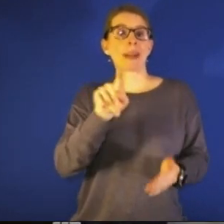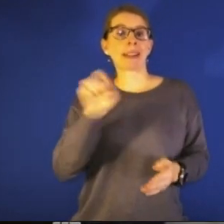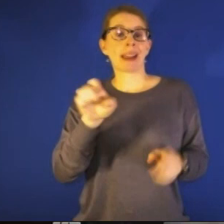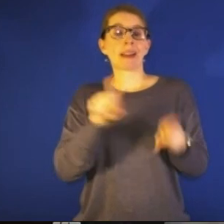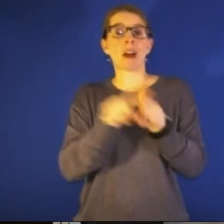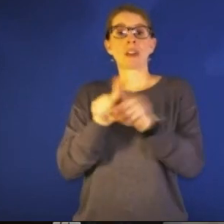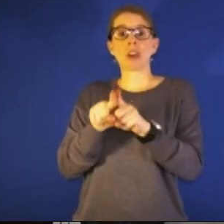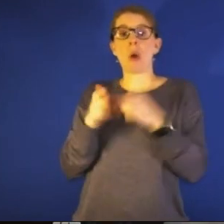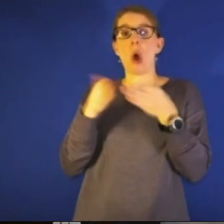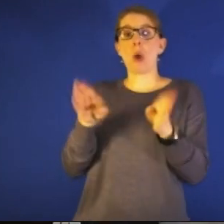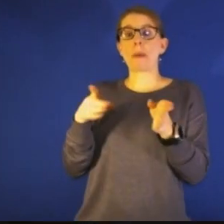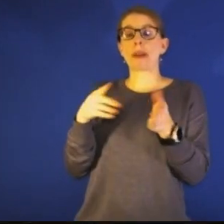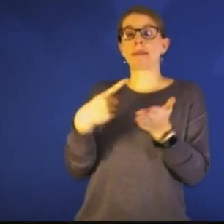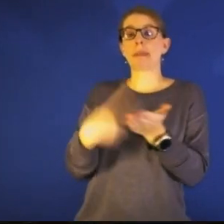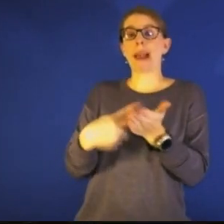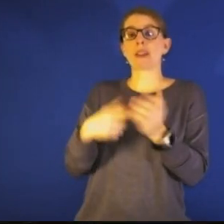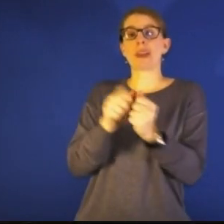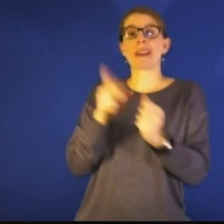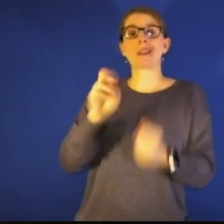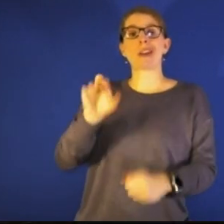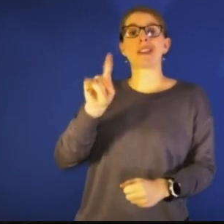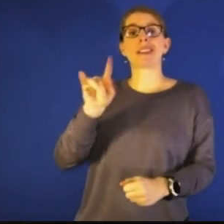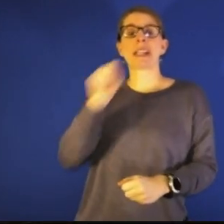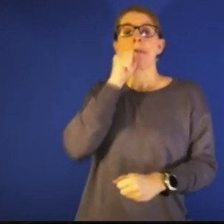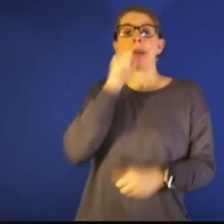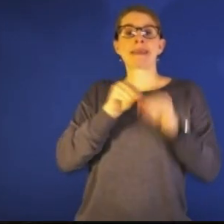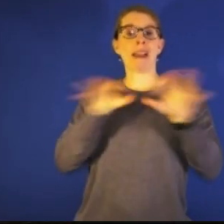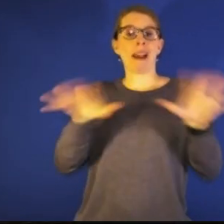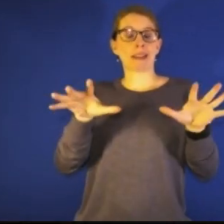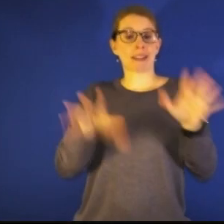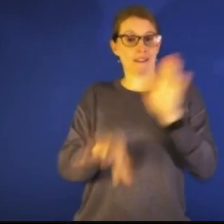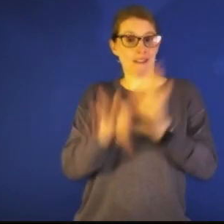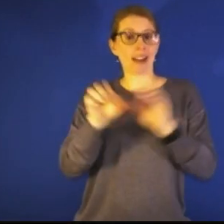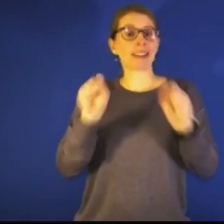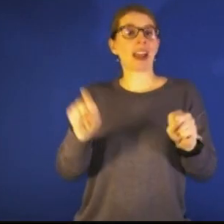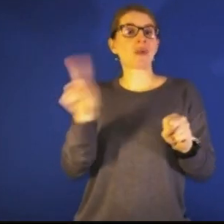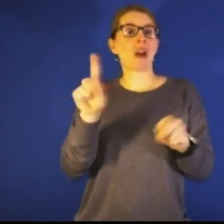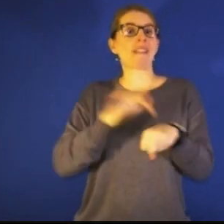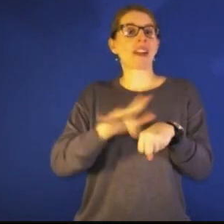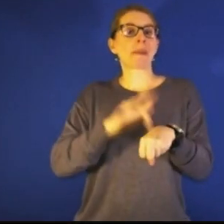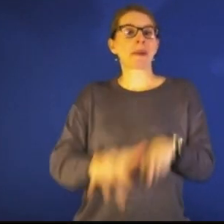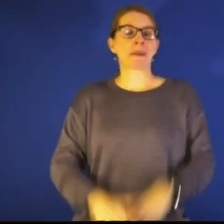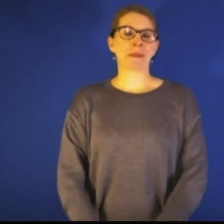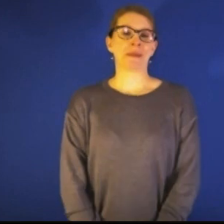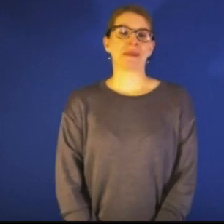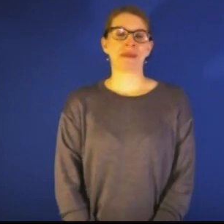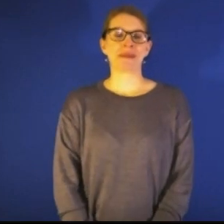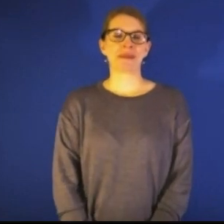mics with Dr. Stites podcasts. Now everywhere podcasts are available.